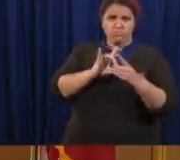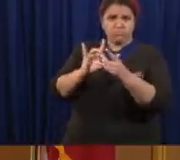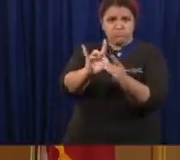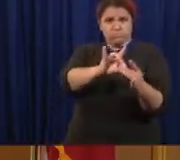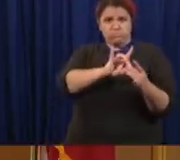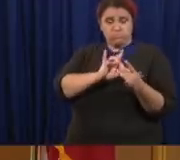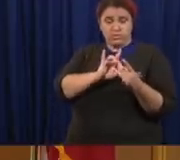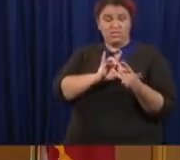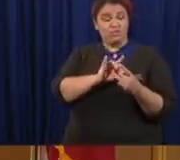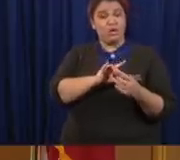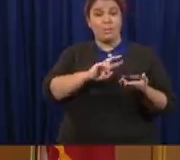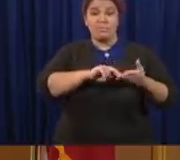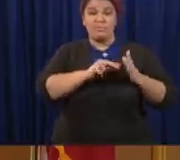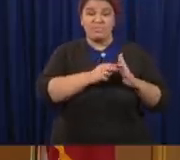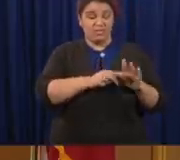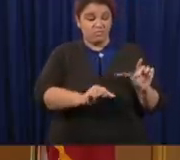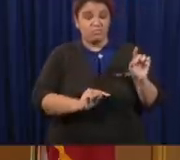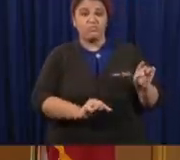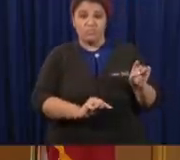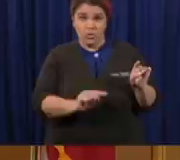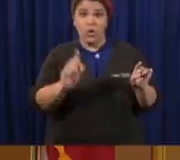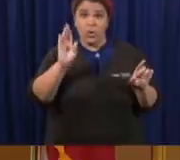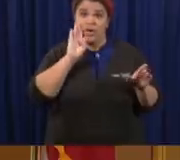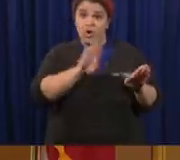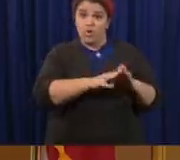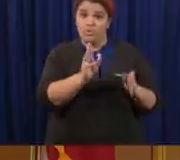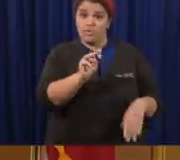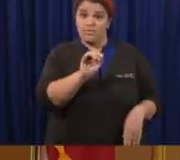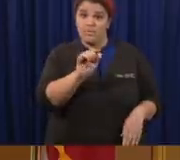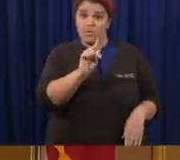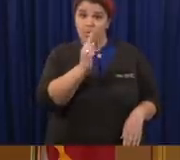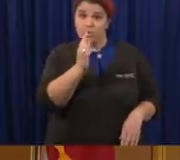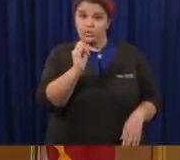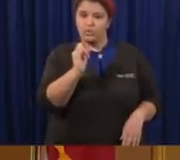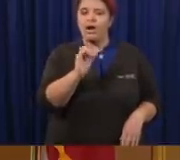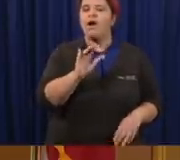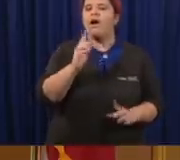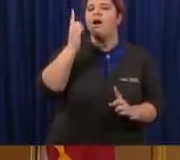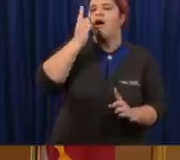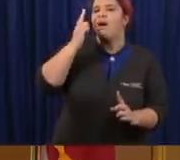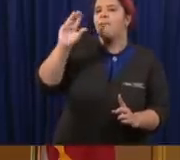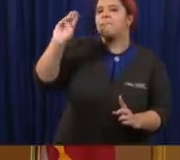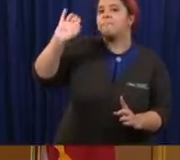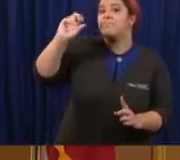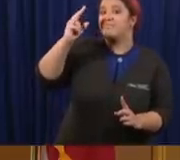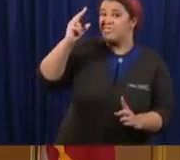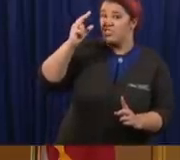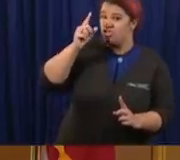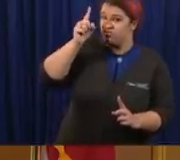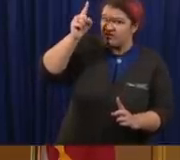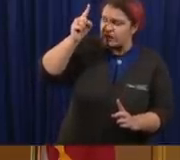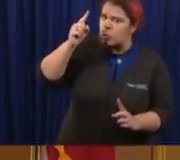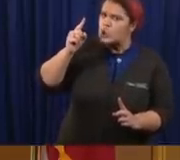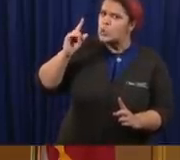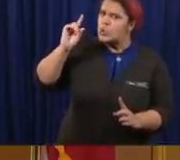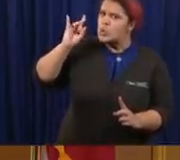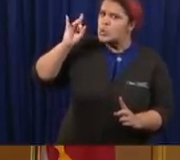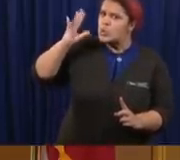are you thinking about Michigan, which has had a lot more cases than us? So, as I've